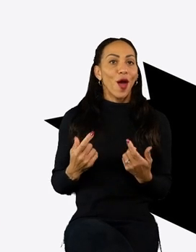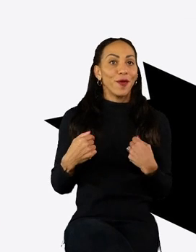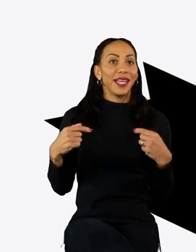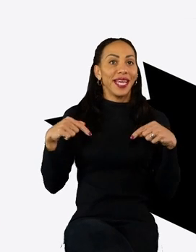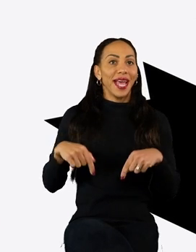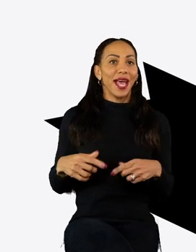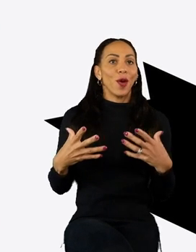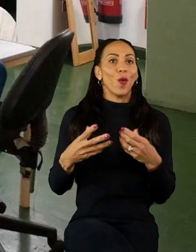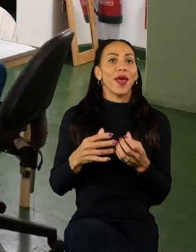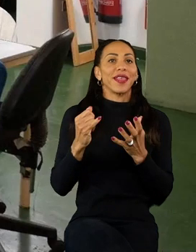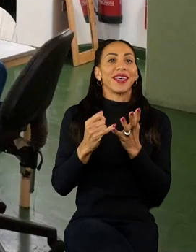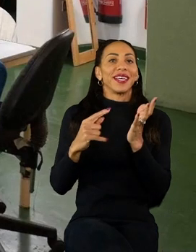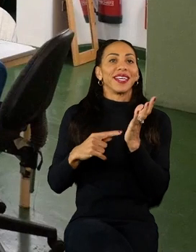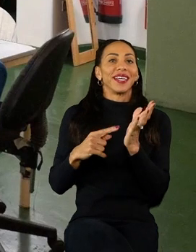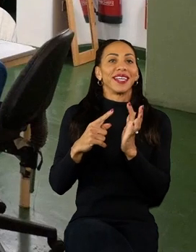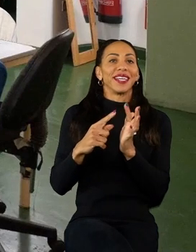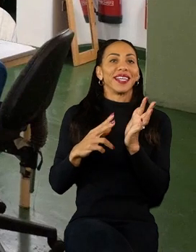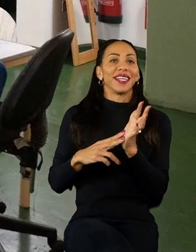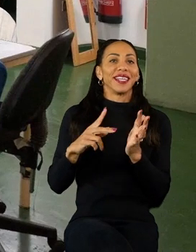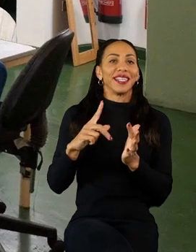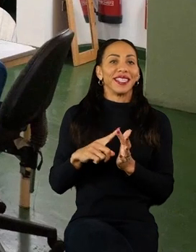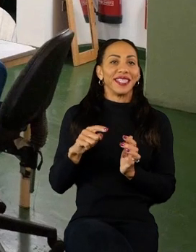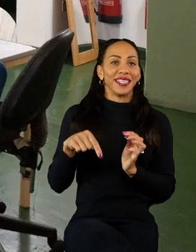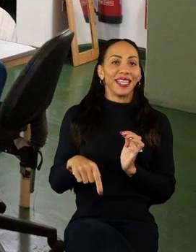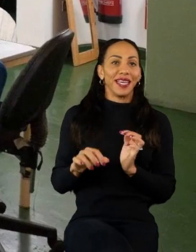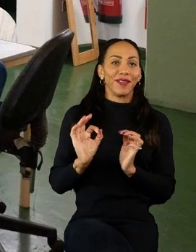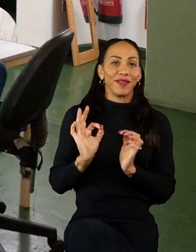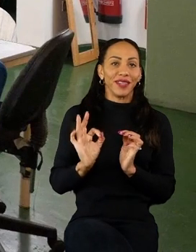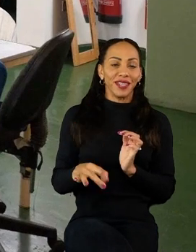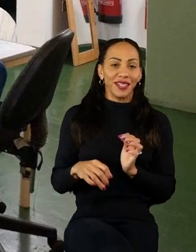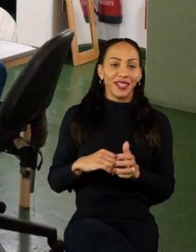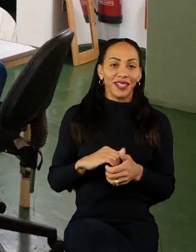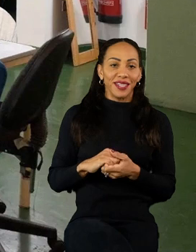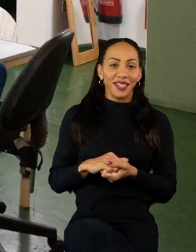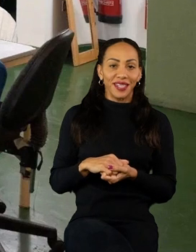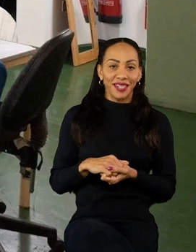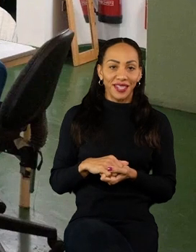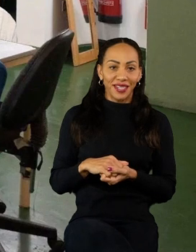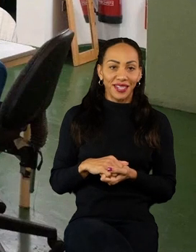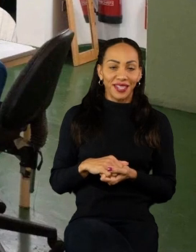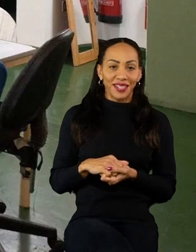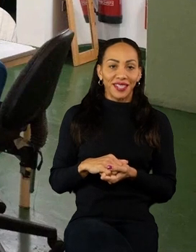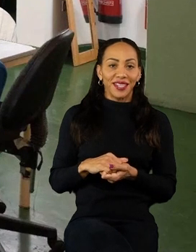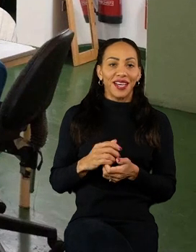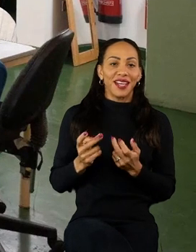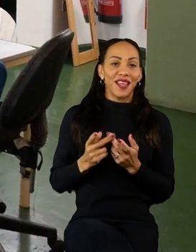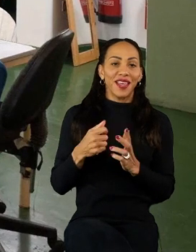Okay, so I'm currently here with Steve, but I'm now going to go back to, there we